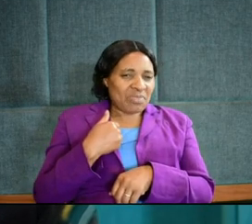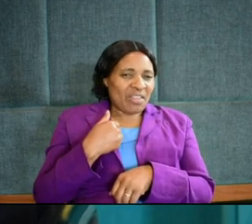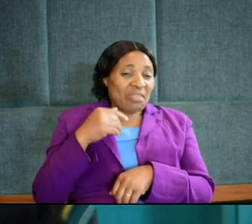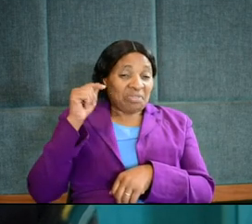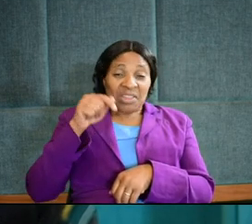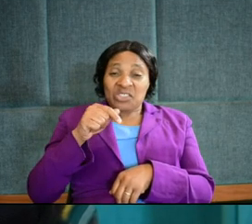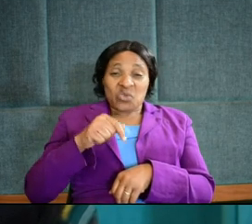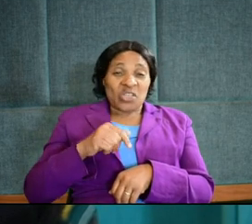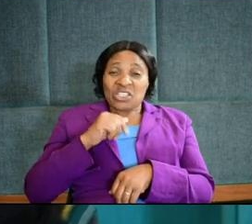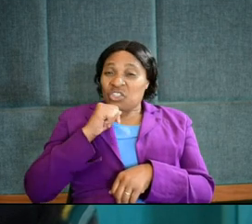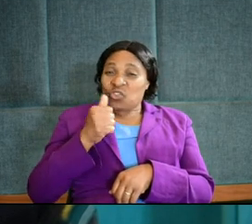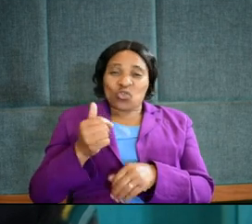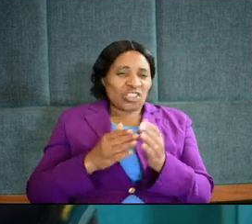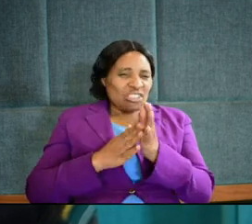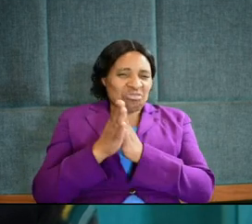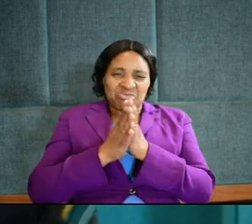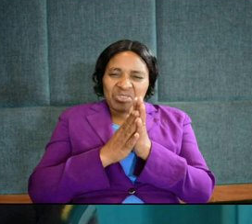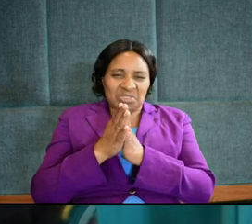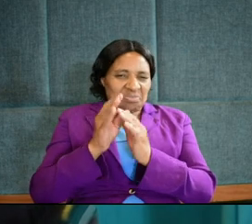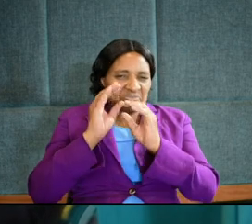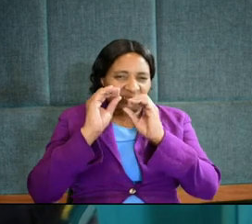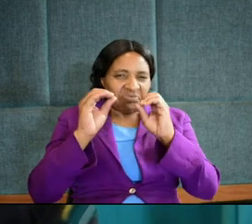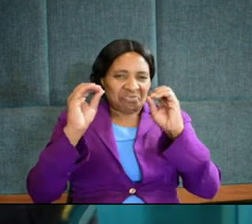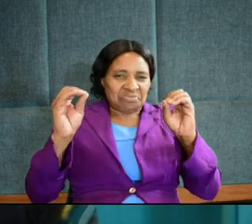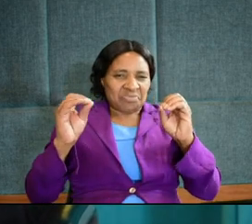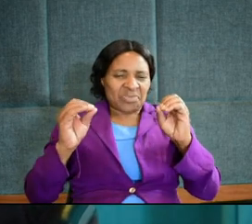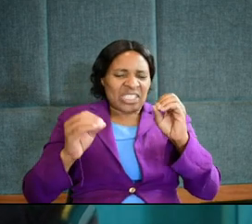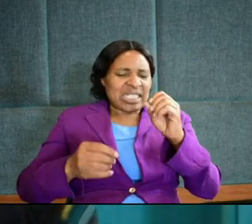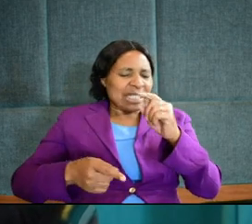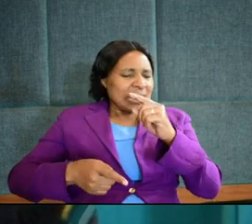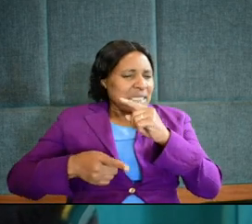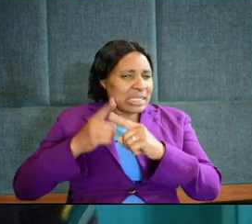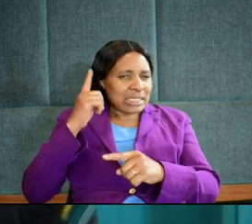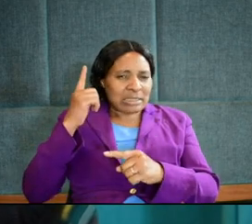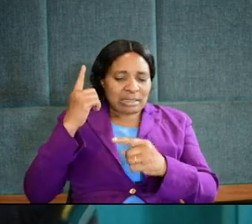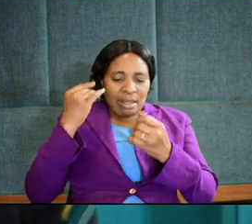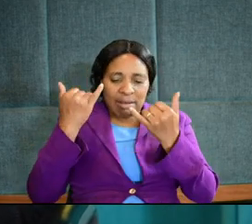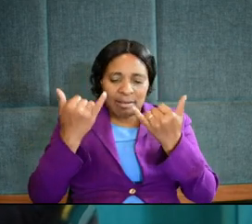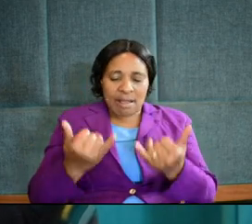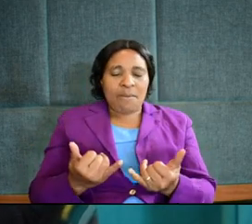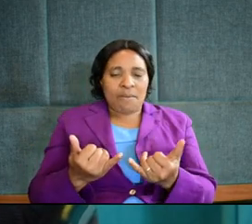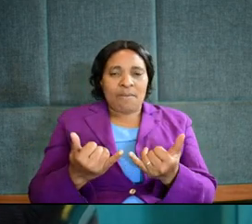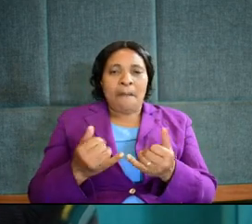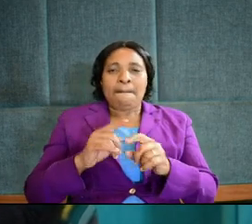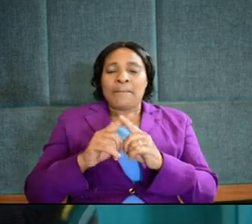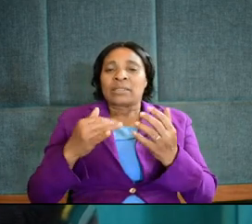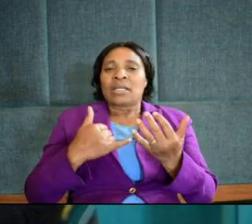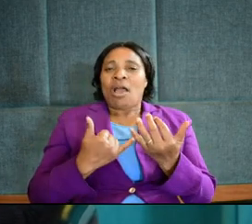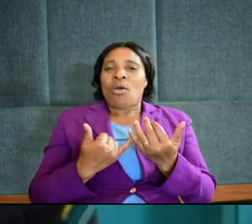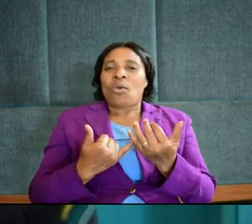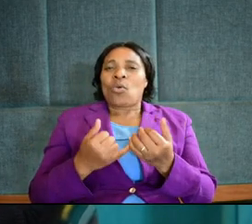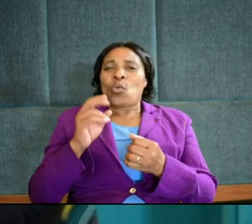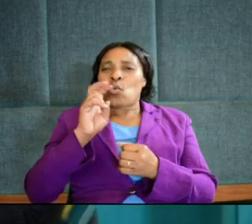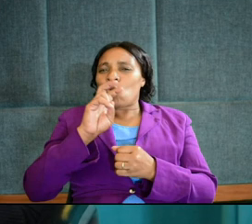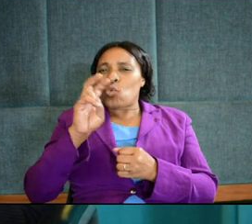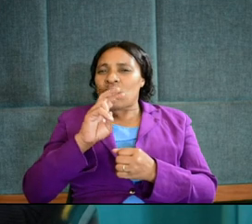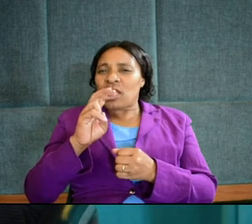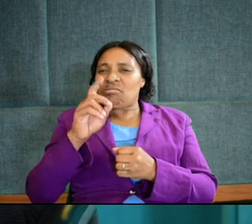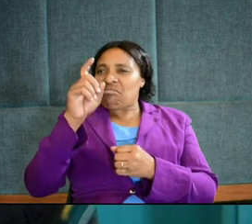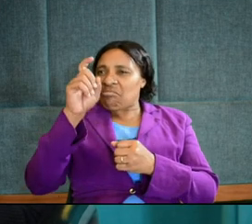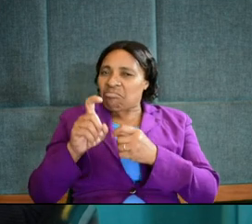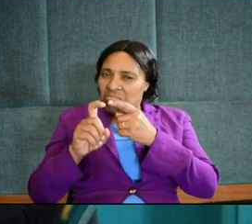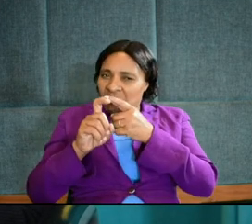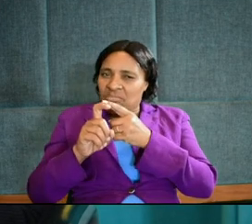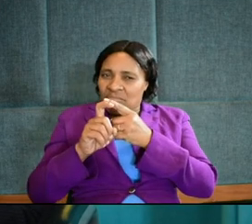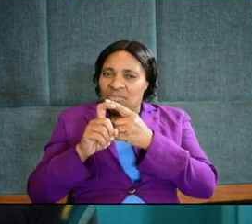was not interesting. It would just kill you. So by looking upon the serpent, their faith was shown.